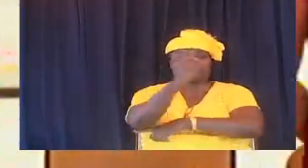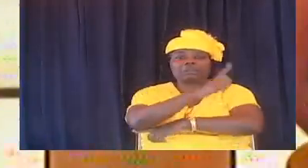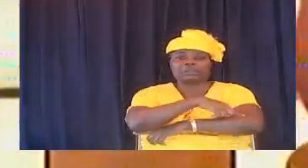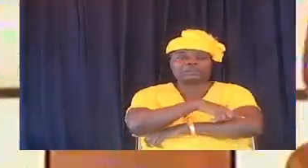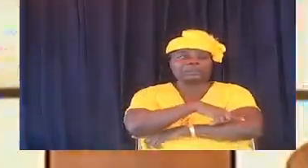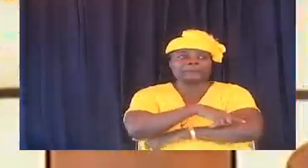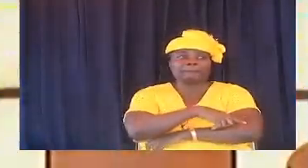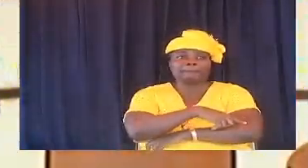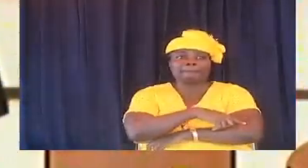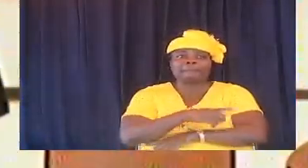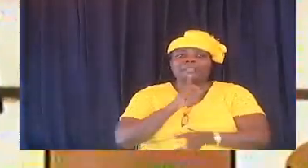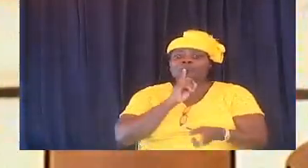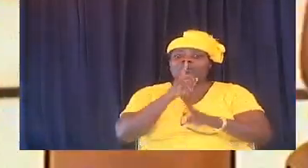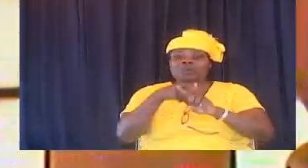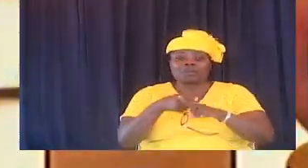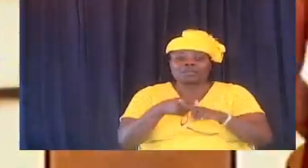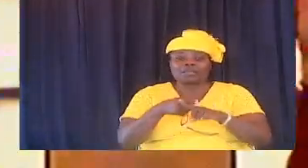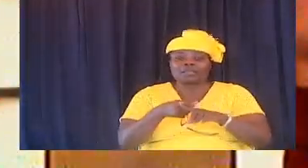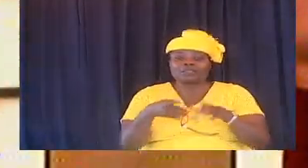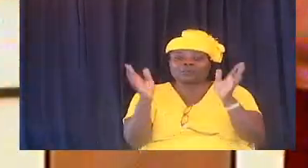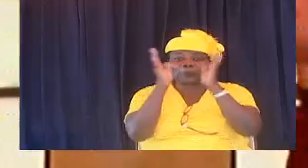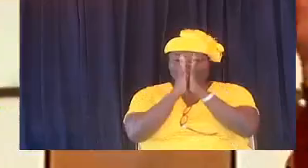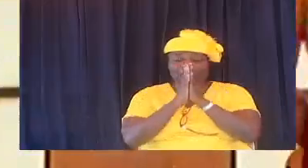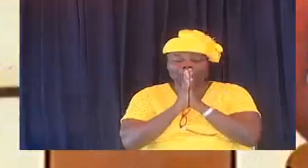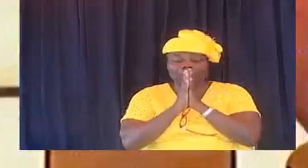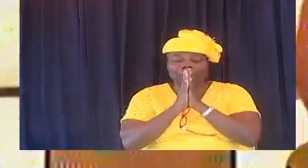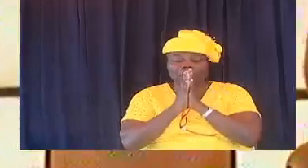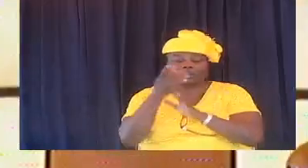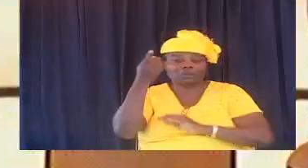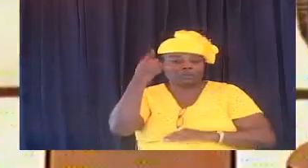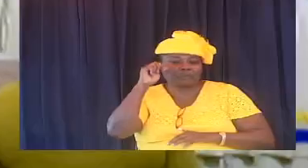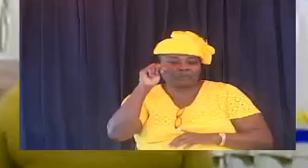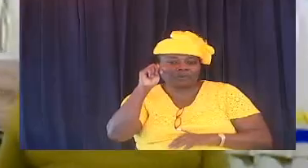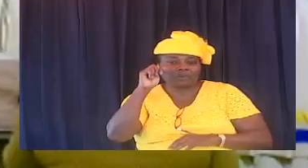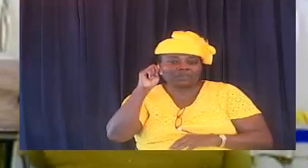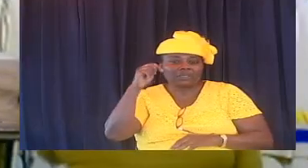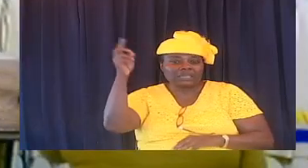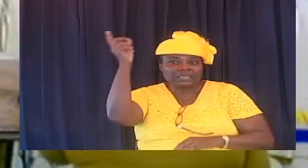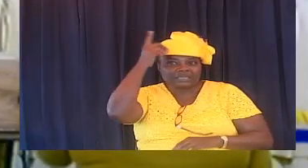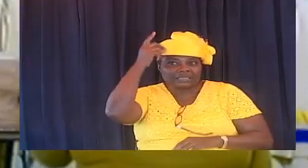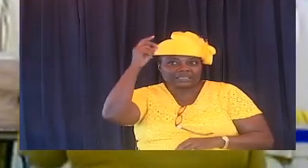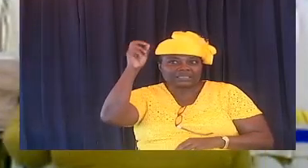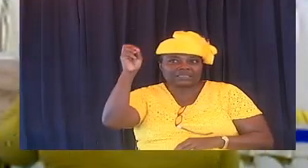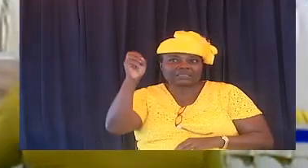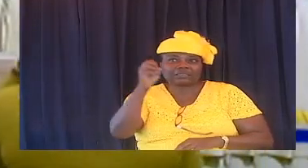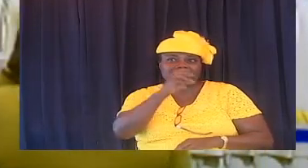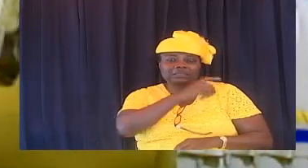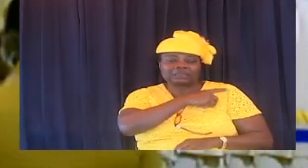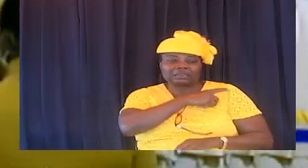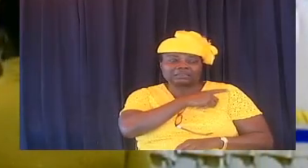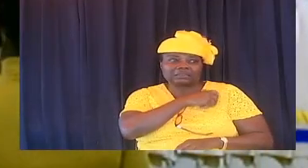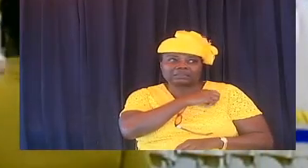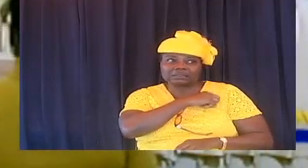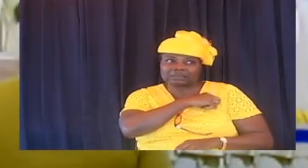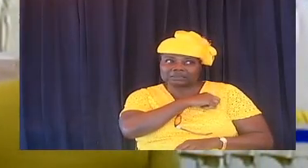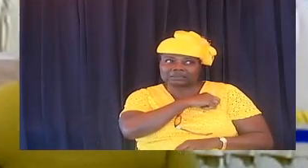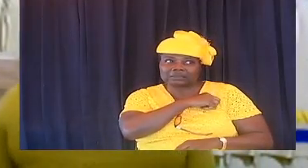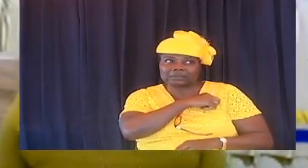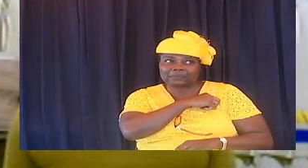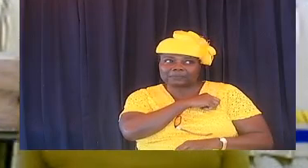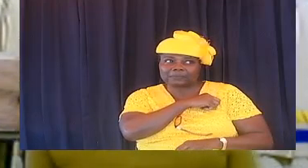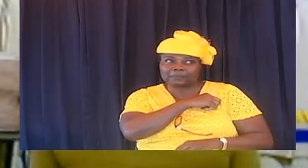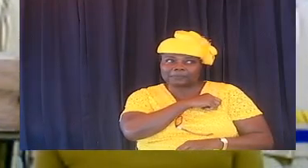And we're also asking for prayer for Deacon Scott and his family who lost a nephew,